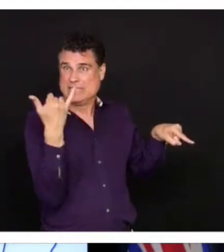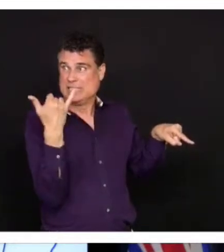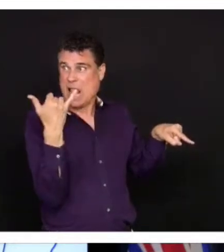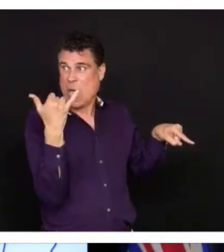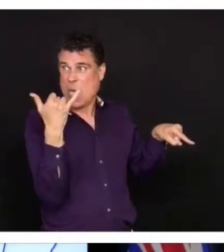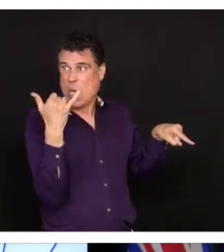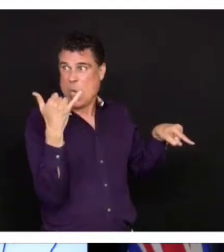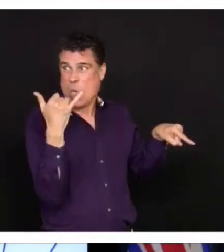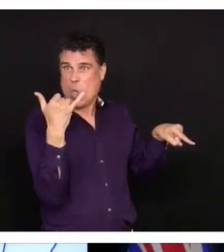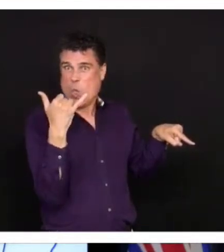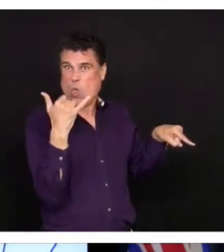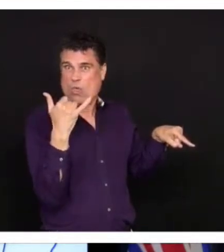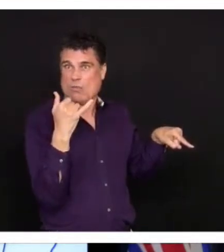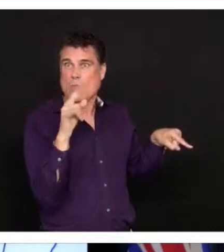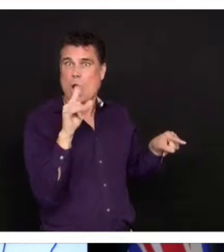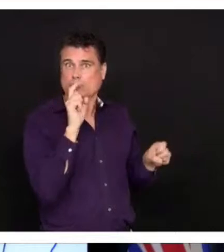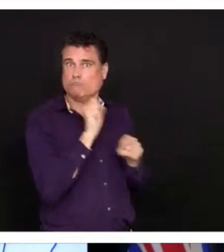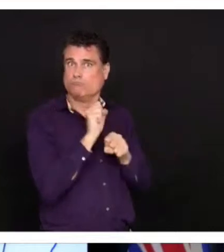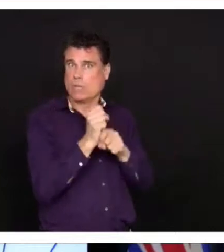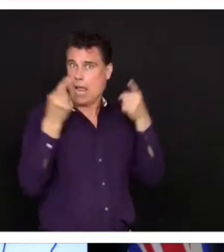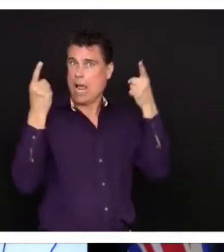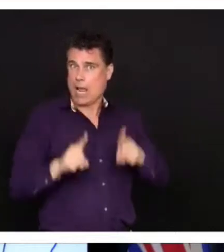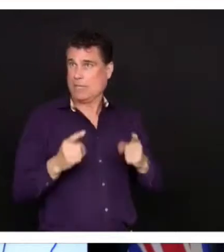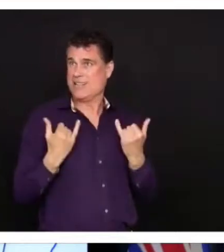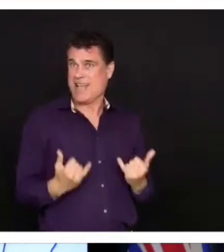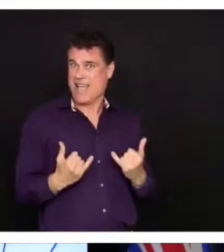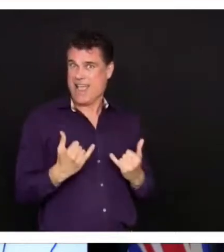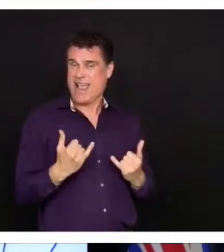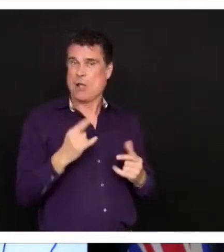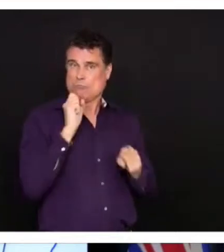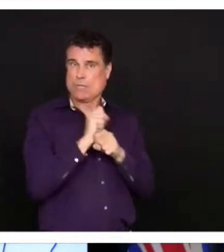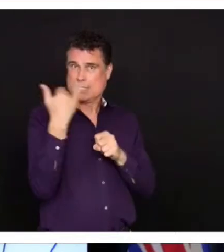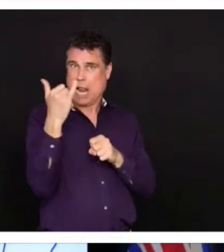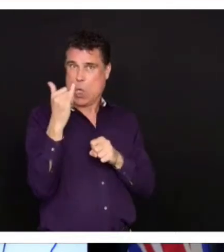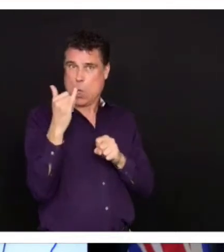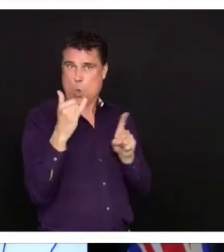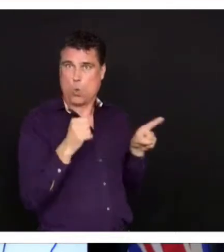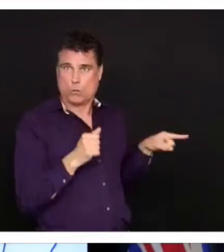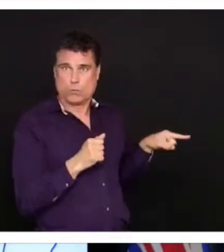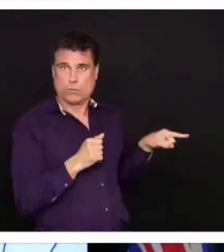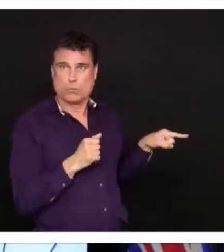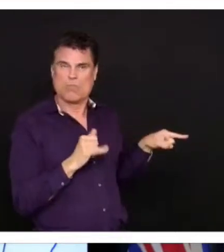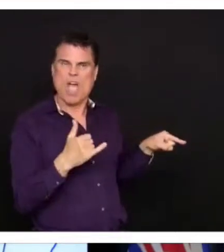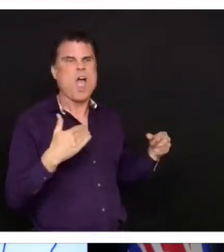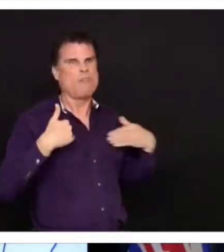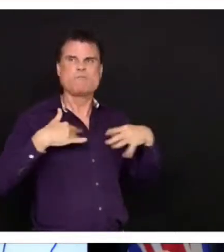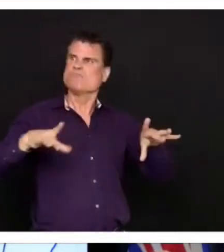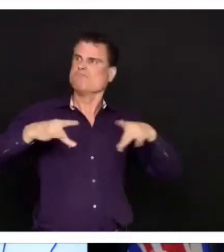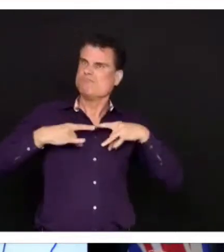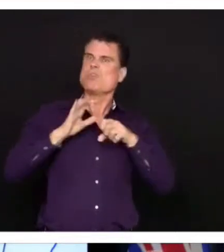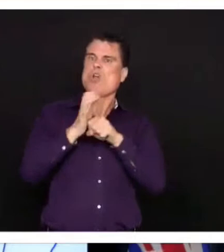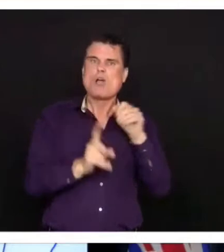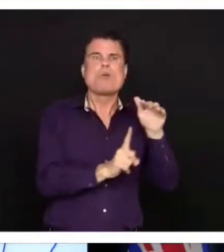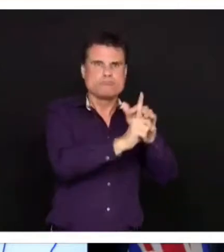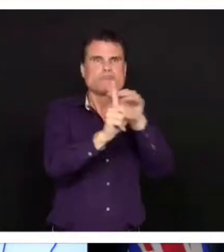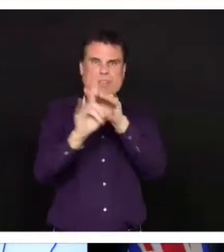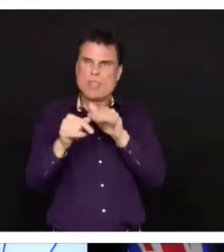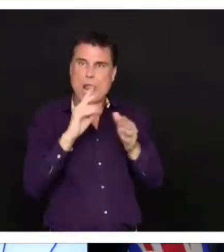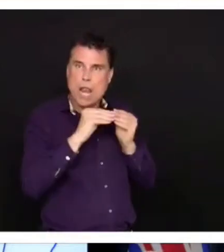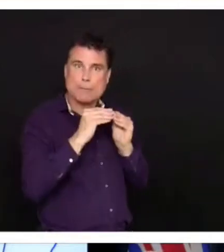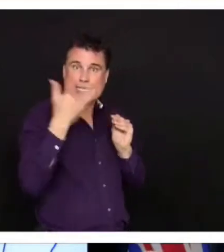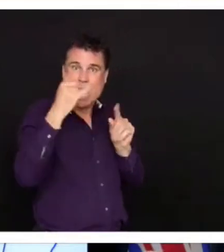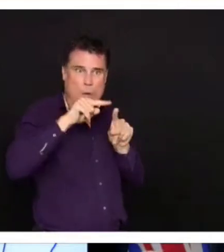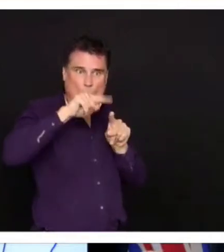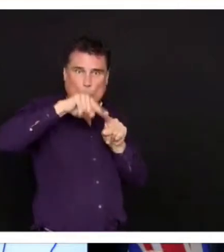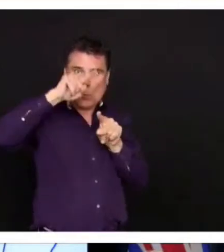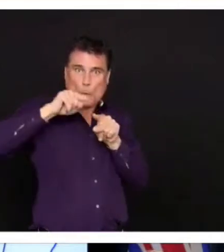are now and where we need to be. And the lines on this look at the restrictions that we've